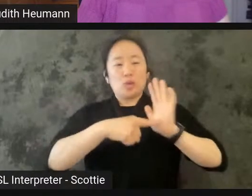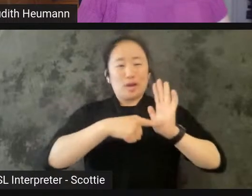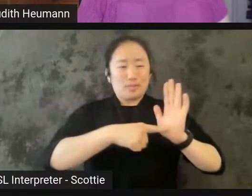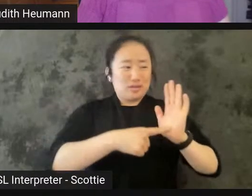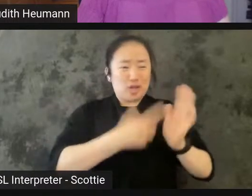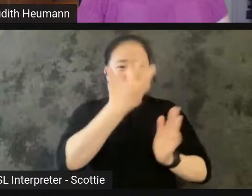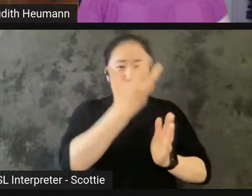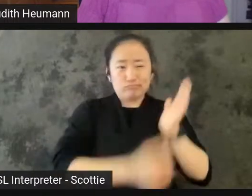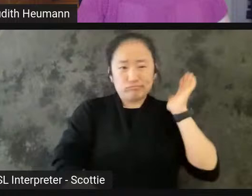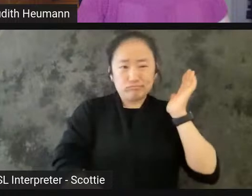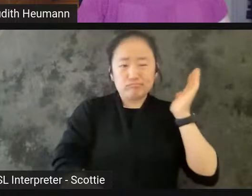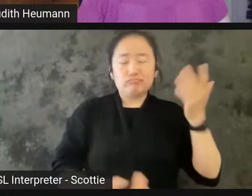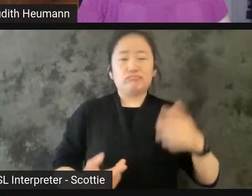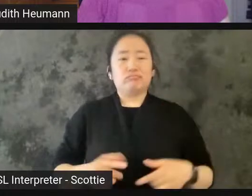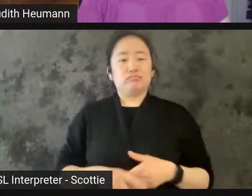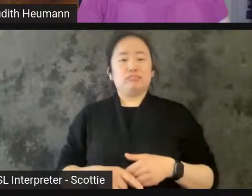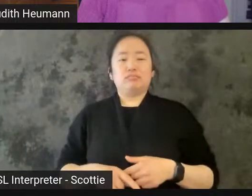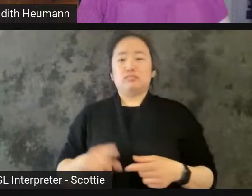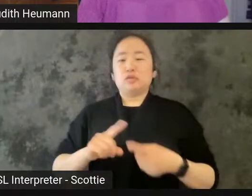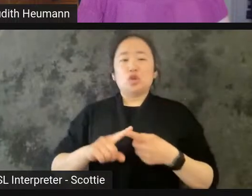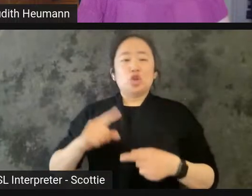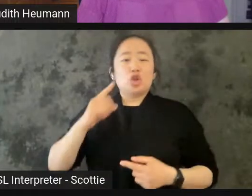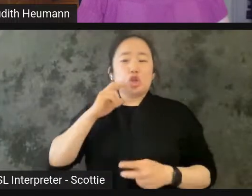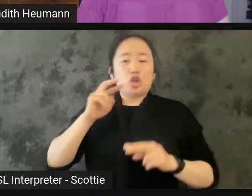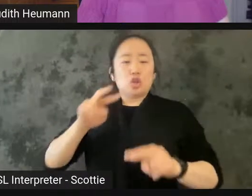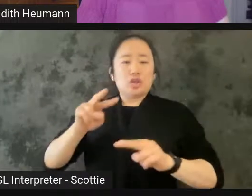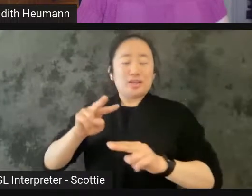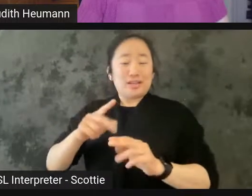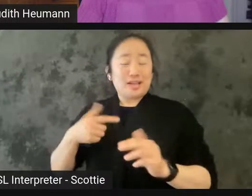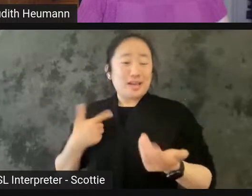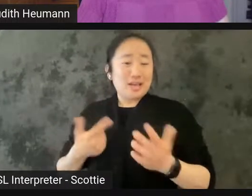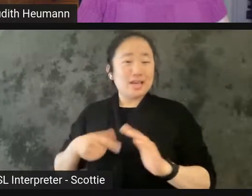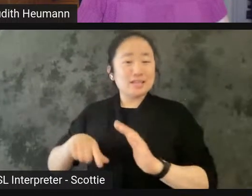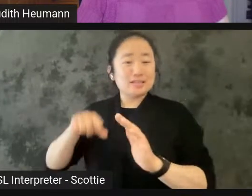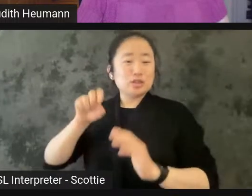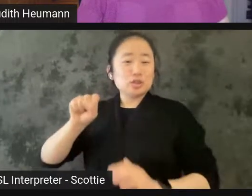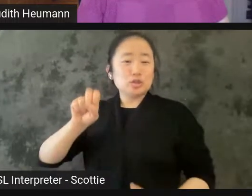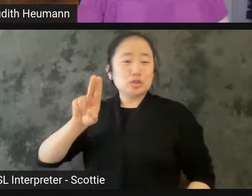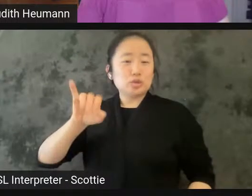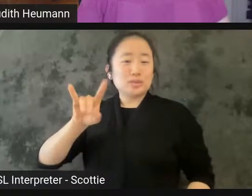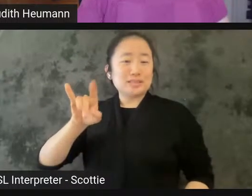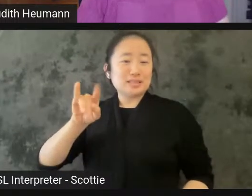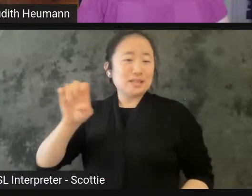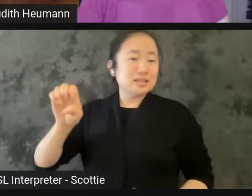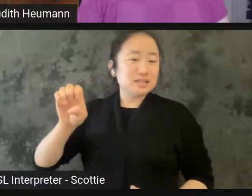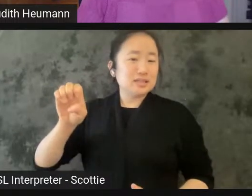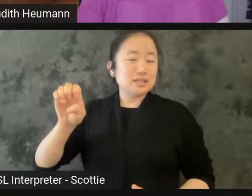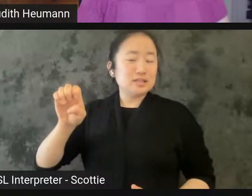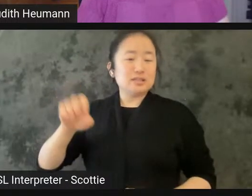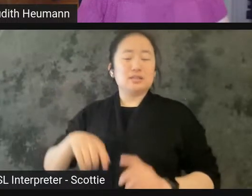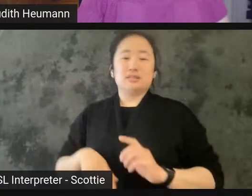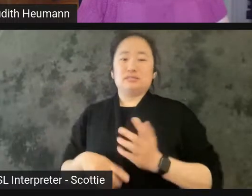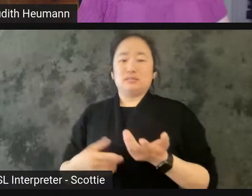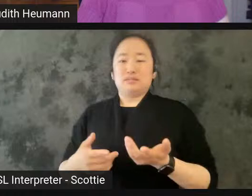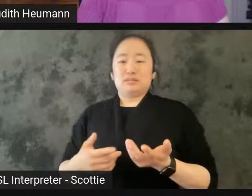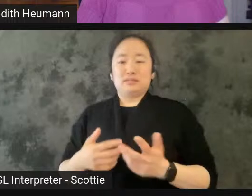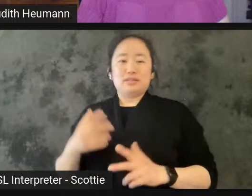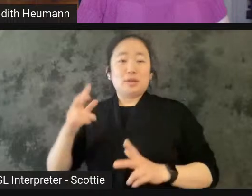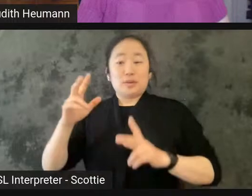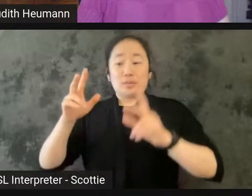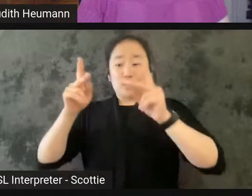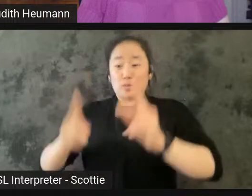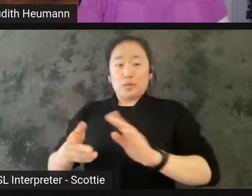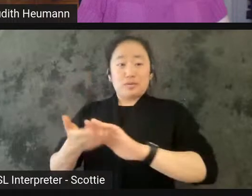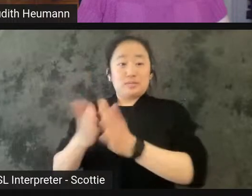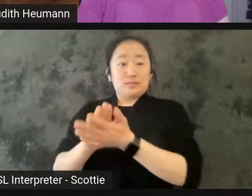big thing, or suicide. The person who becomes disabled, valuing their life, not at